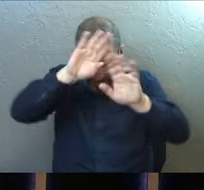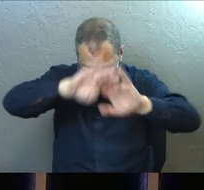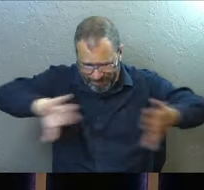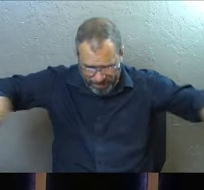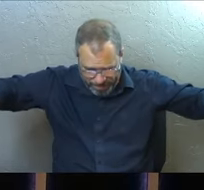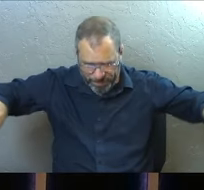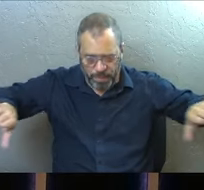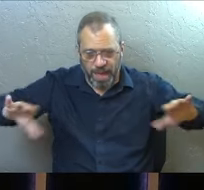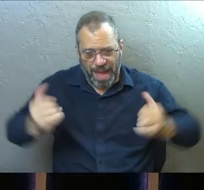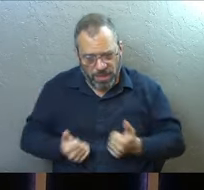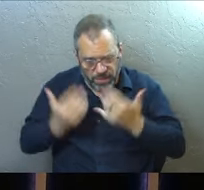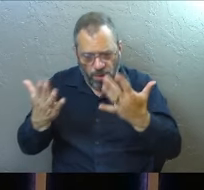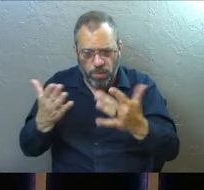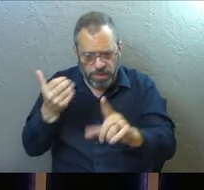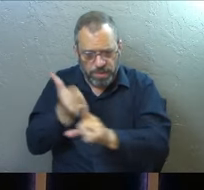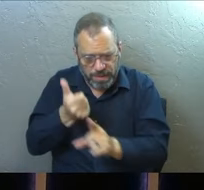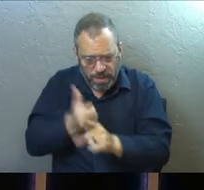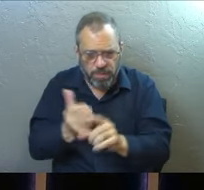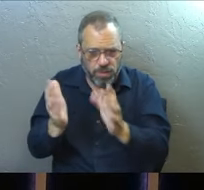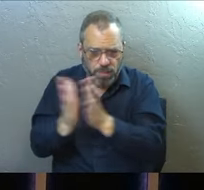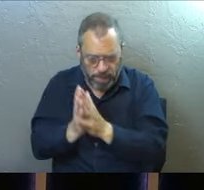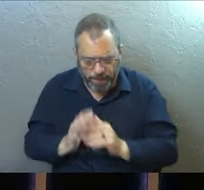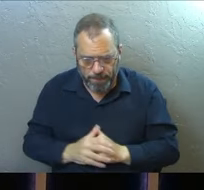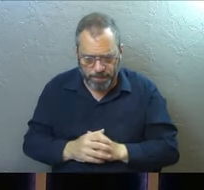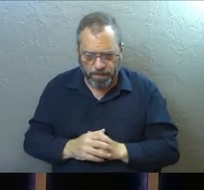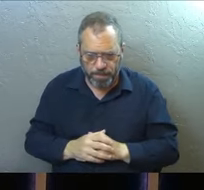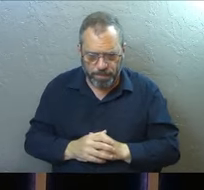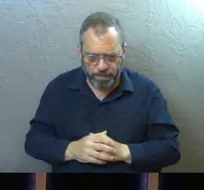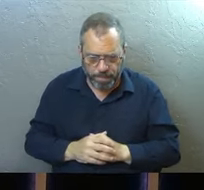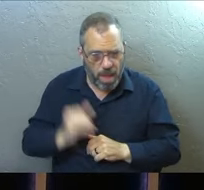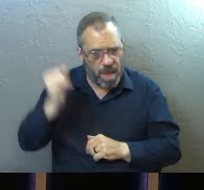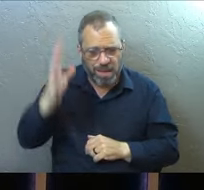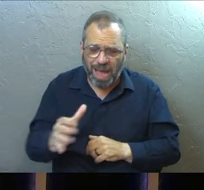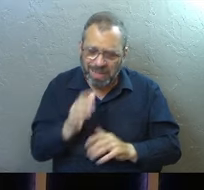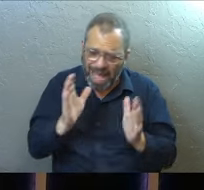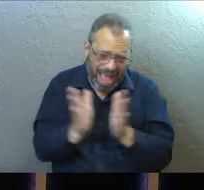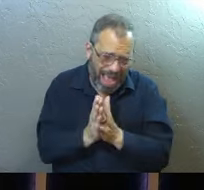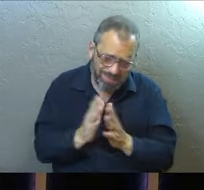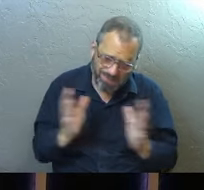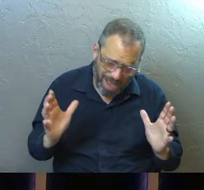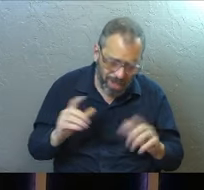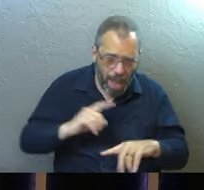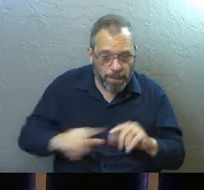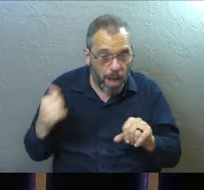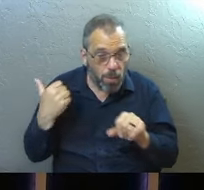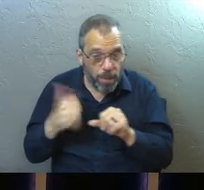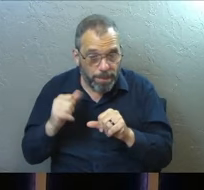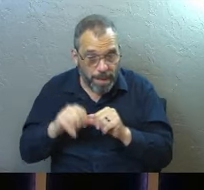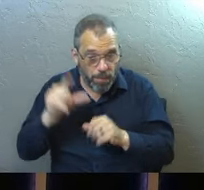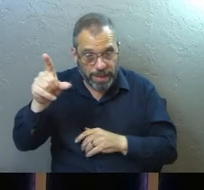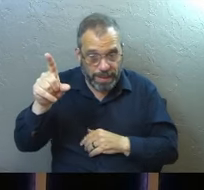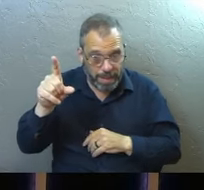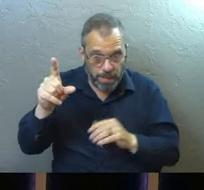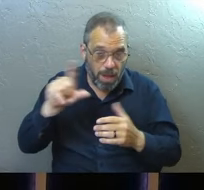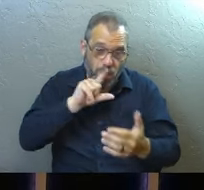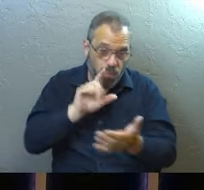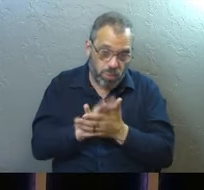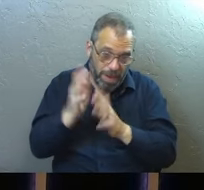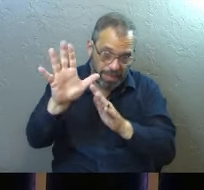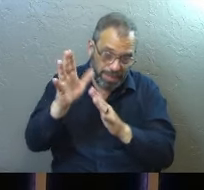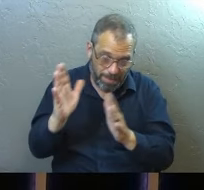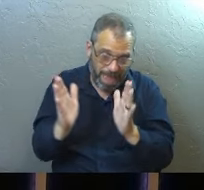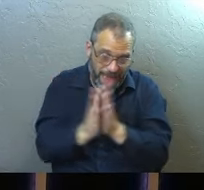bit and devote yourself to prayer. It's awesome. "God does not ask much of us, but remembering him, praising